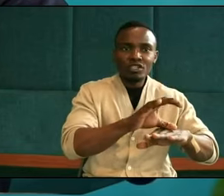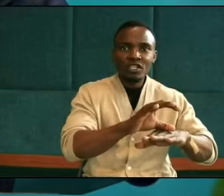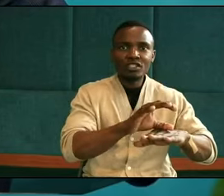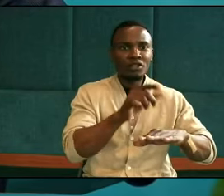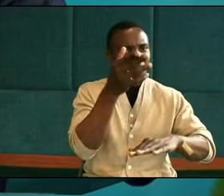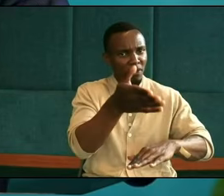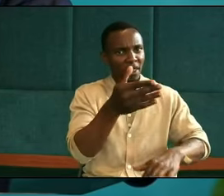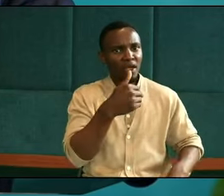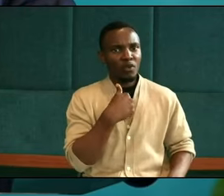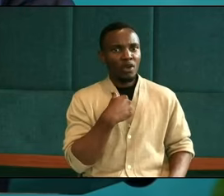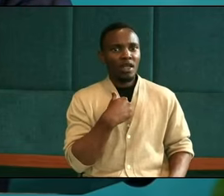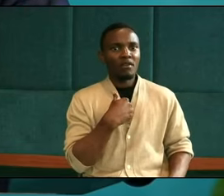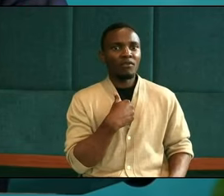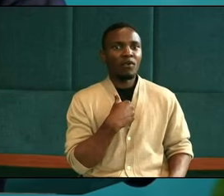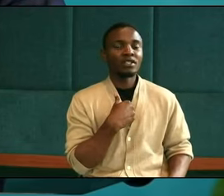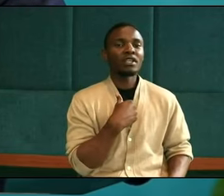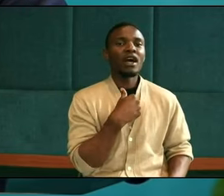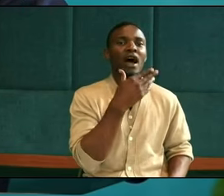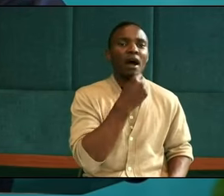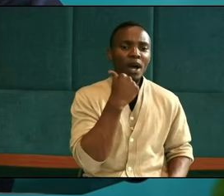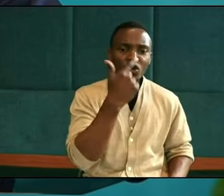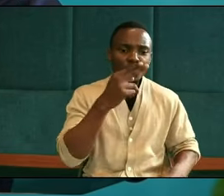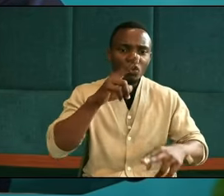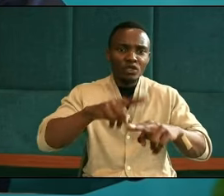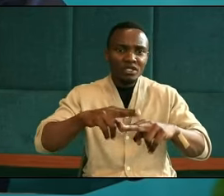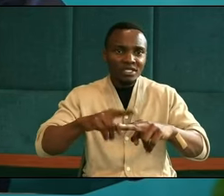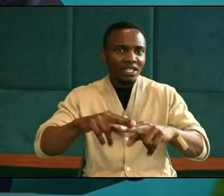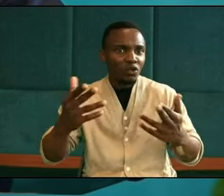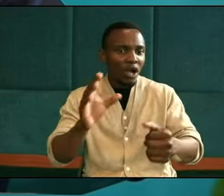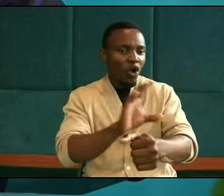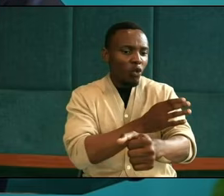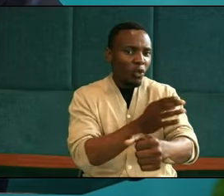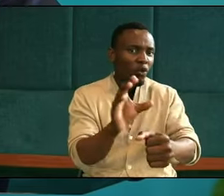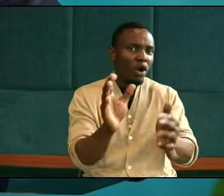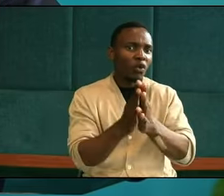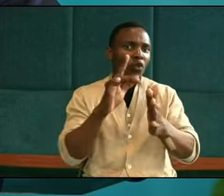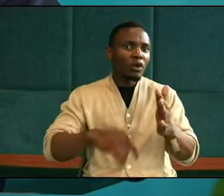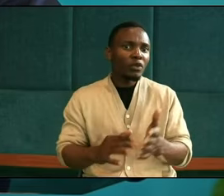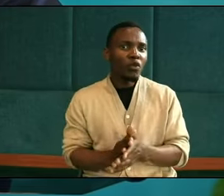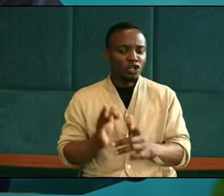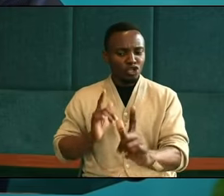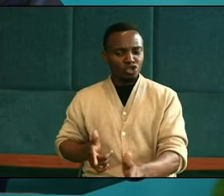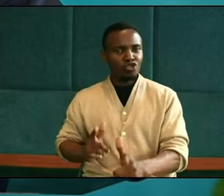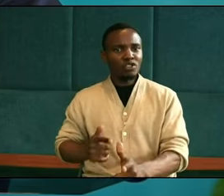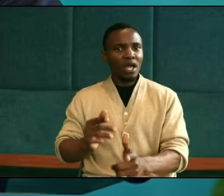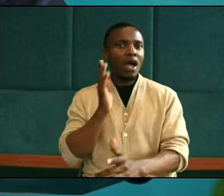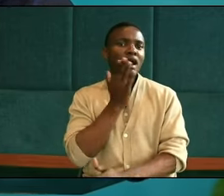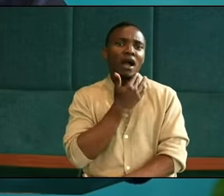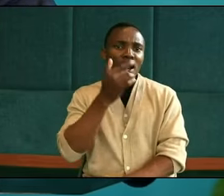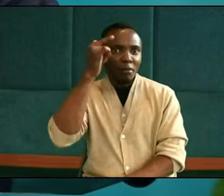be a gentleman seated in the choir with a black trouser